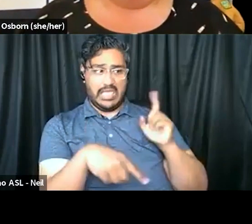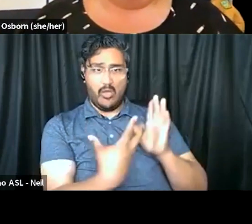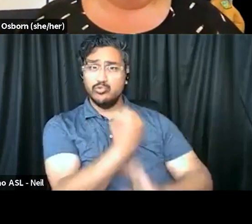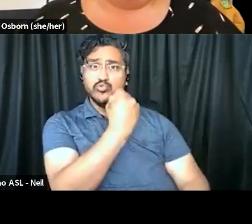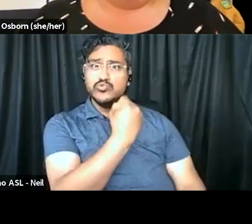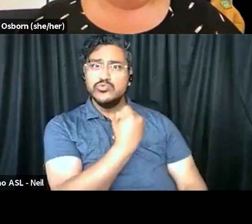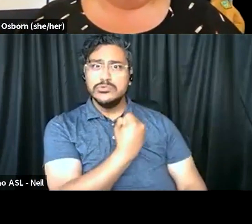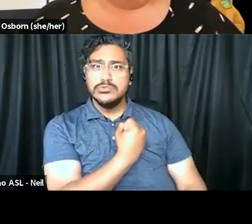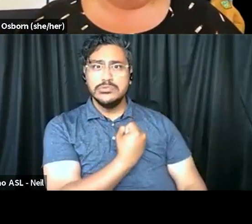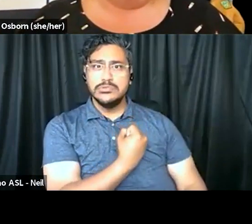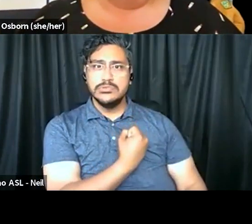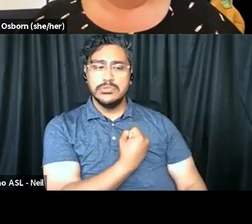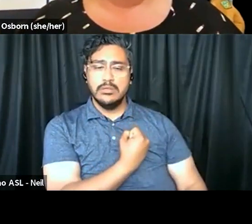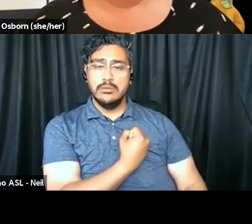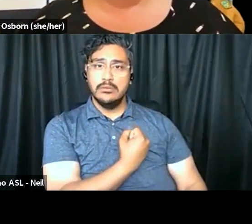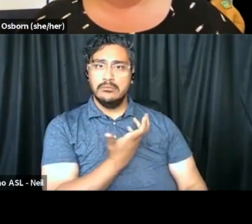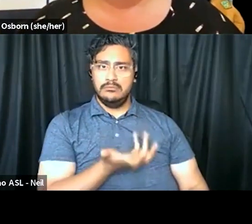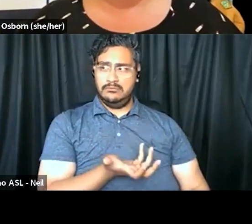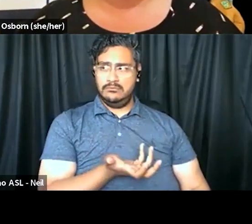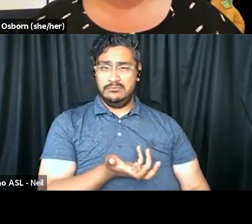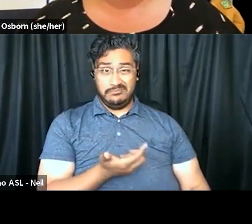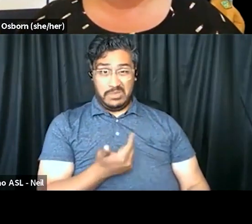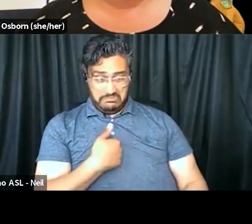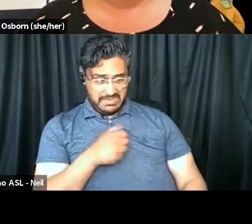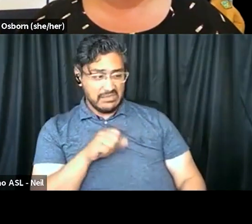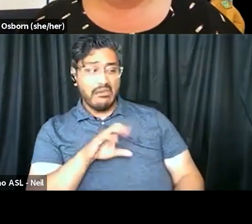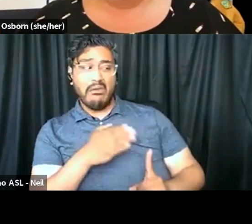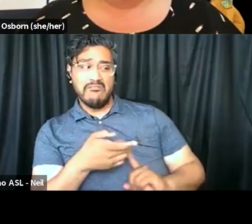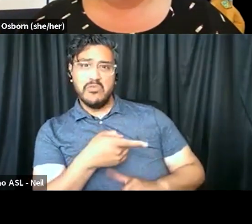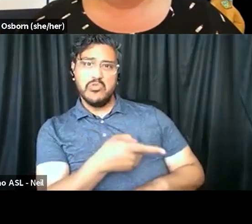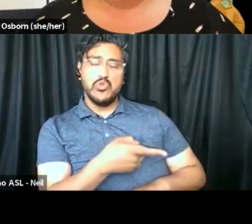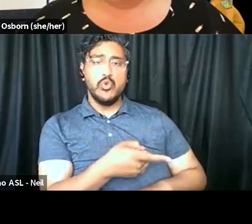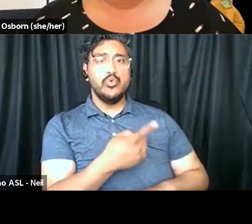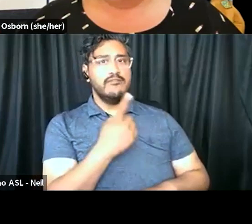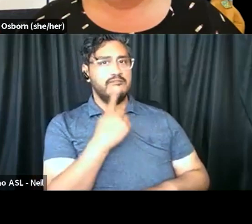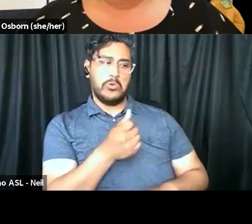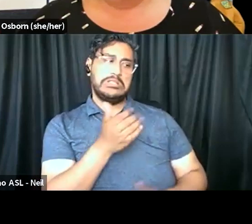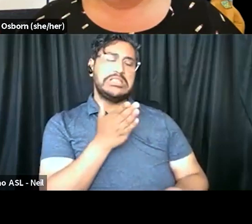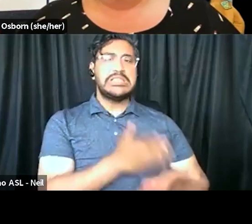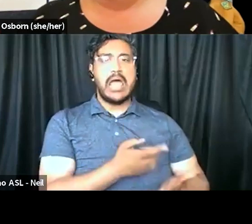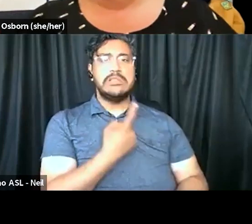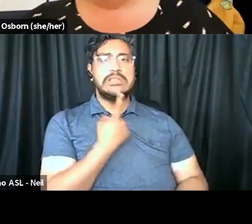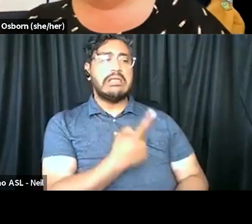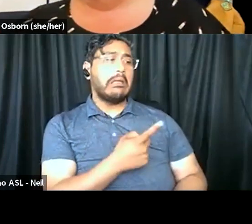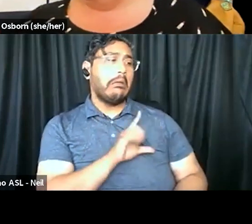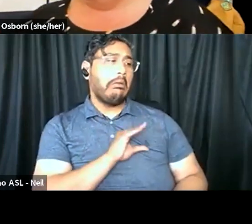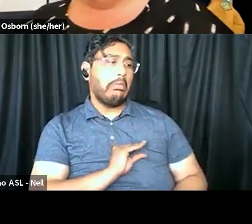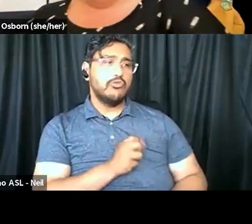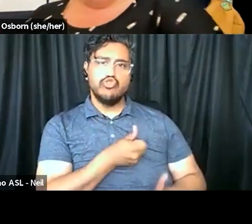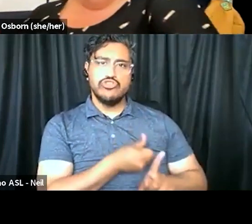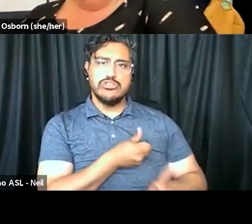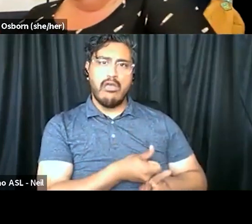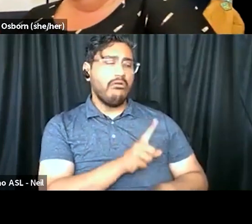Could I get you to stop selling yourself short, compromising yourself, trying to shrink